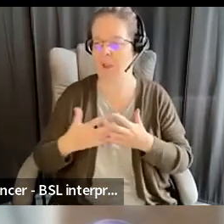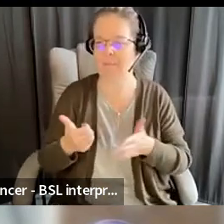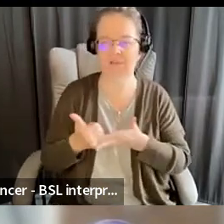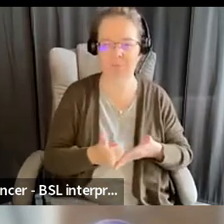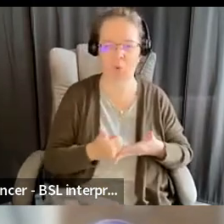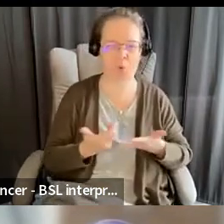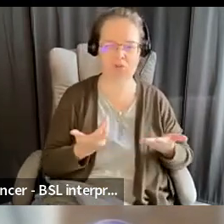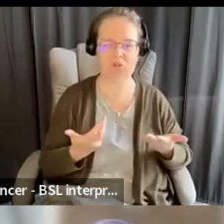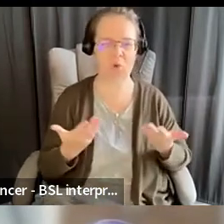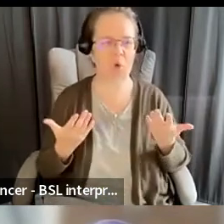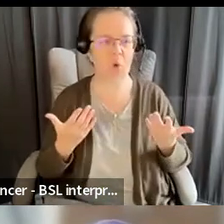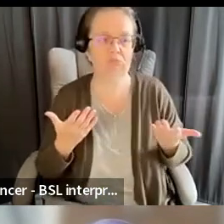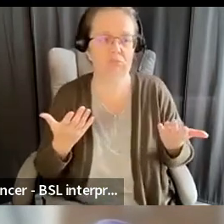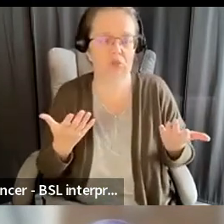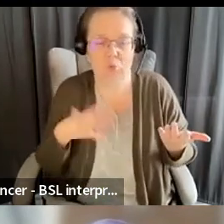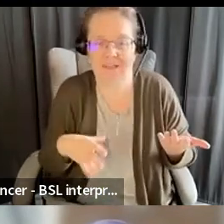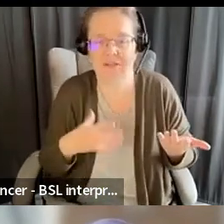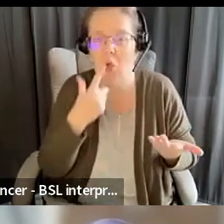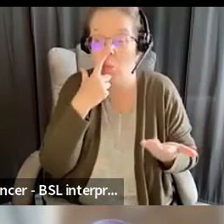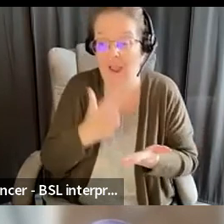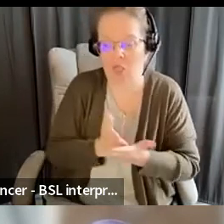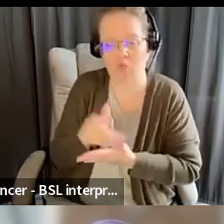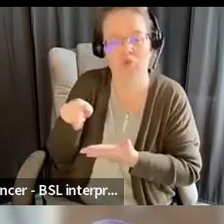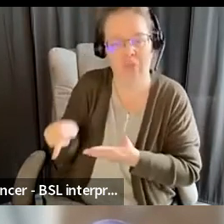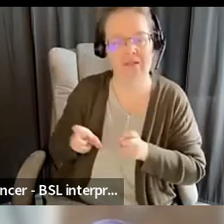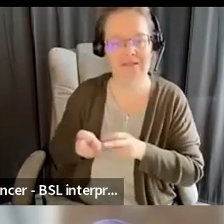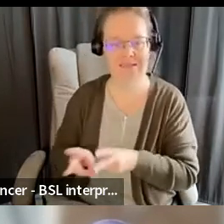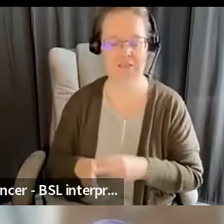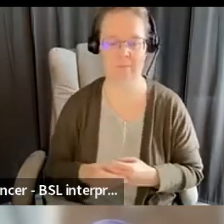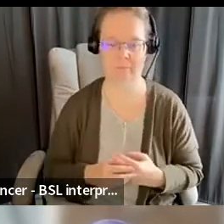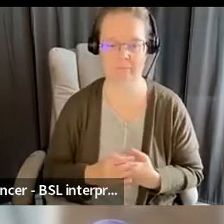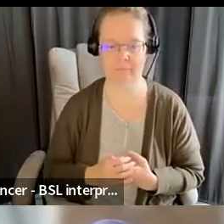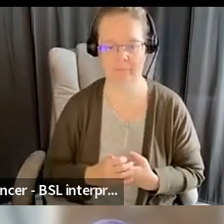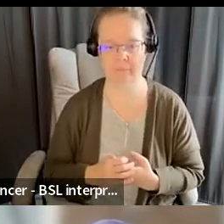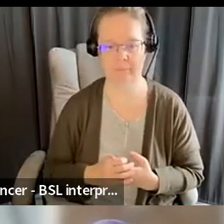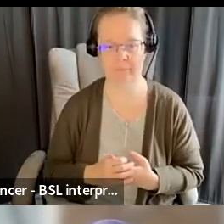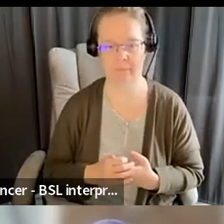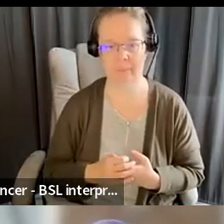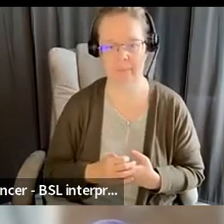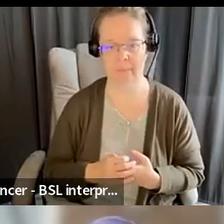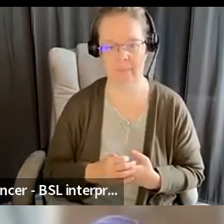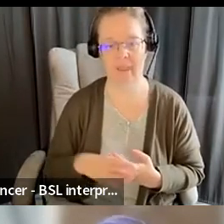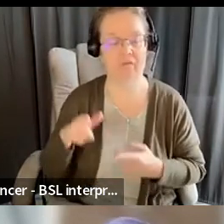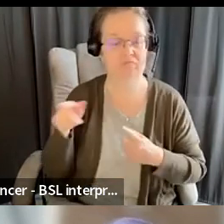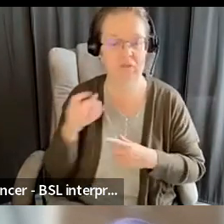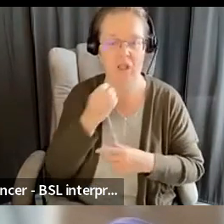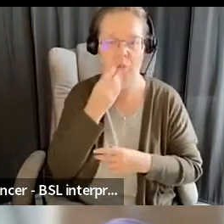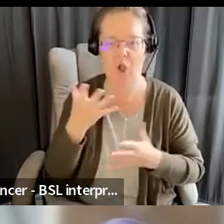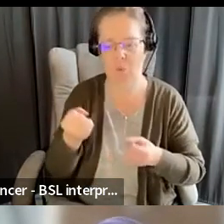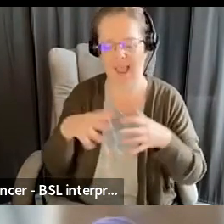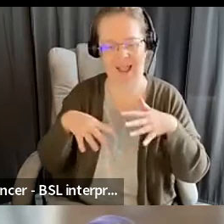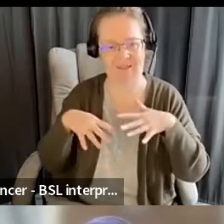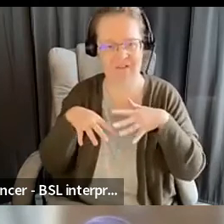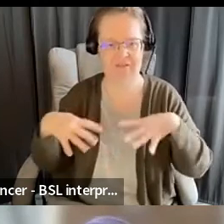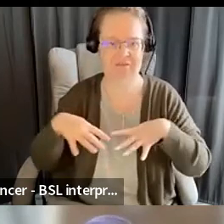or that you need as well, you can go through that. And we've got a fantastic member assistance program as